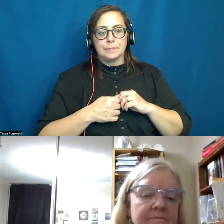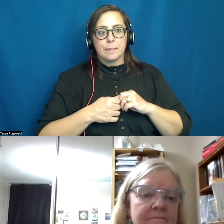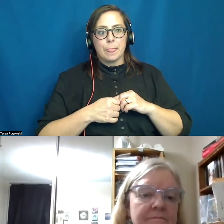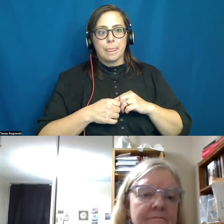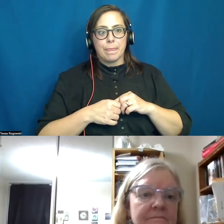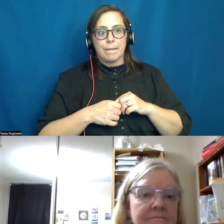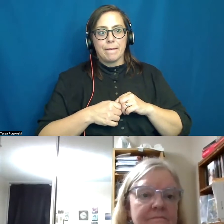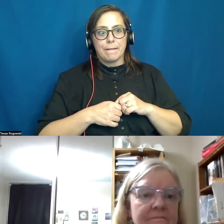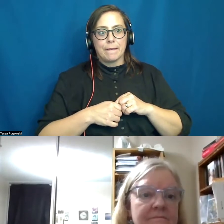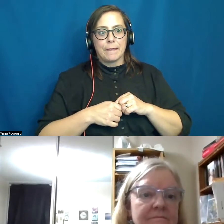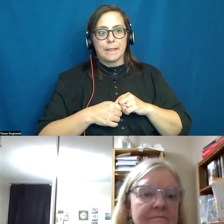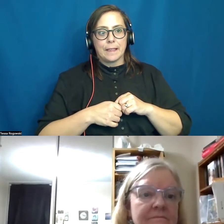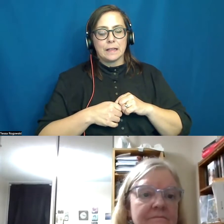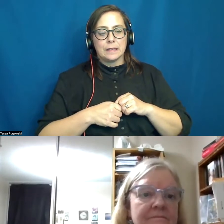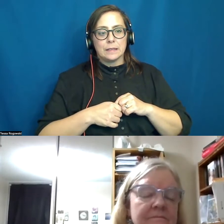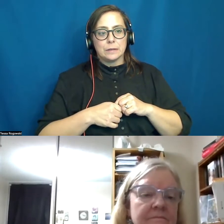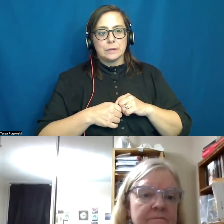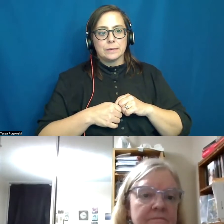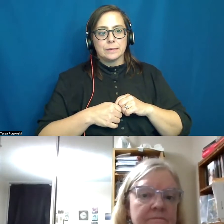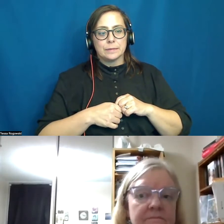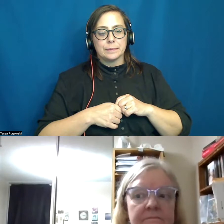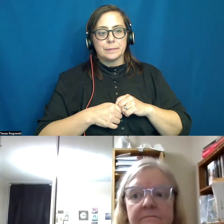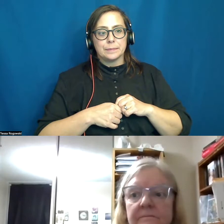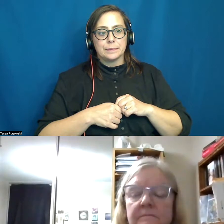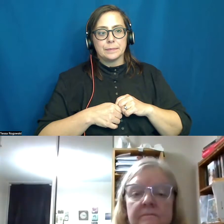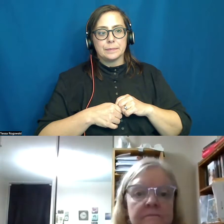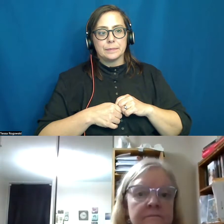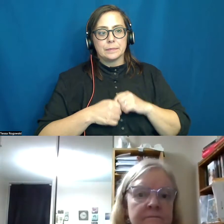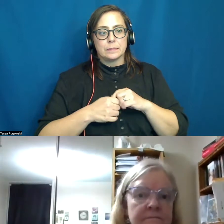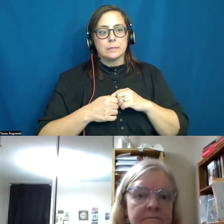I was written about quite a lot of things, but in terms of